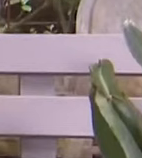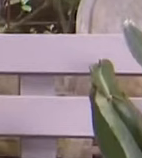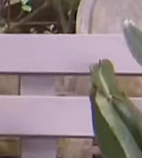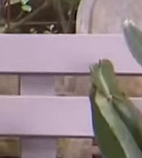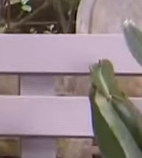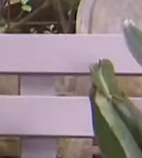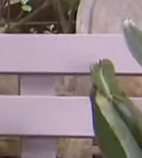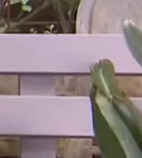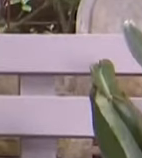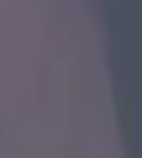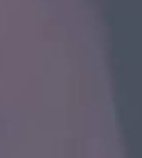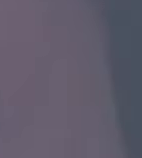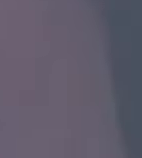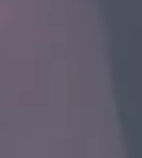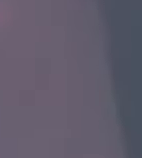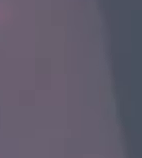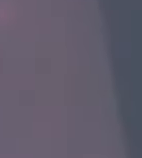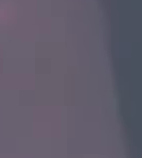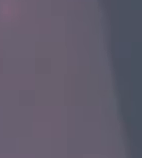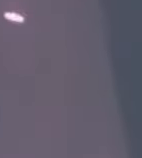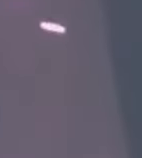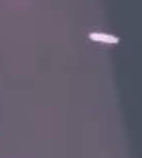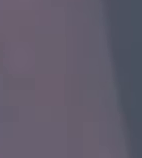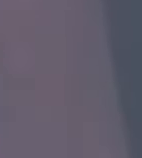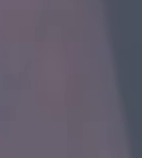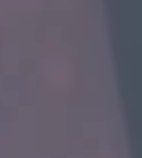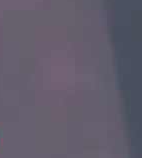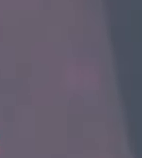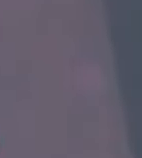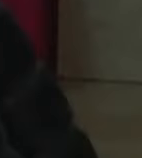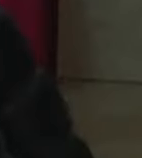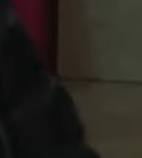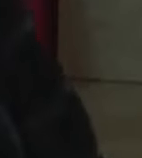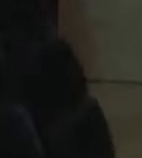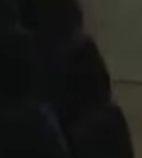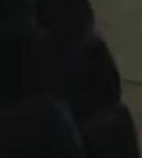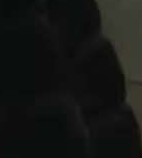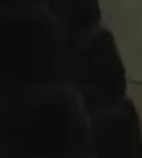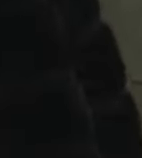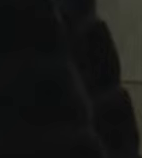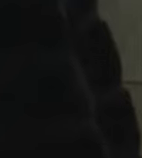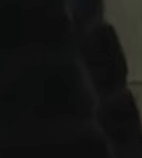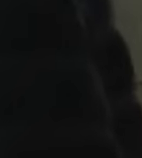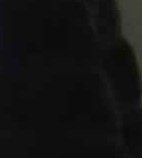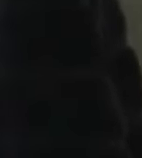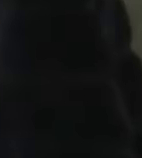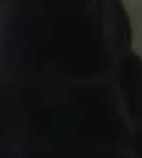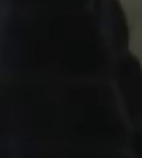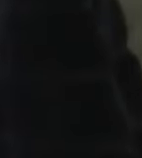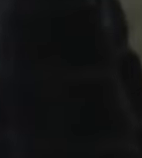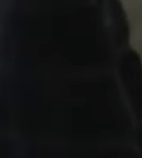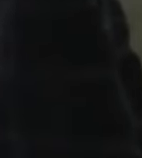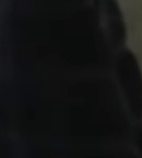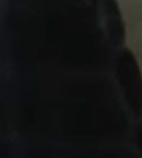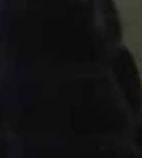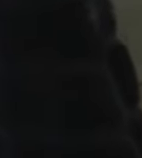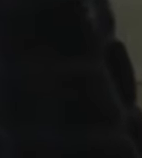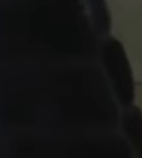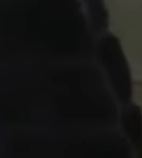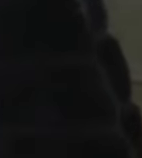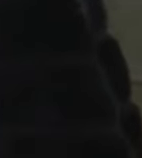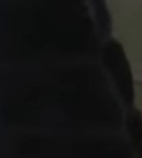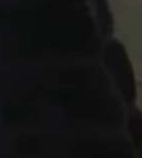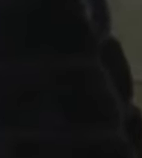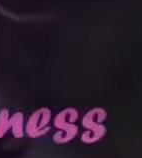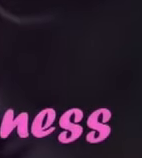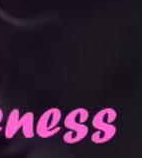Themba nebusuku bokuqwethela ngokuqoqela letivutha sigodzi sonke tindzaba letishisayo talutsandvo vula nfombe